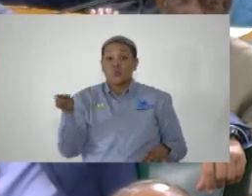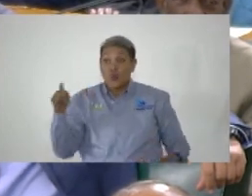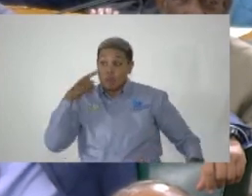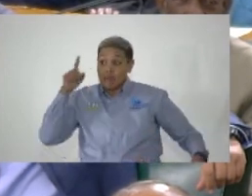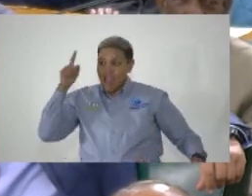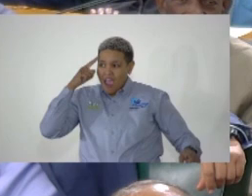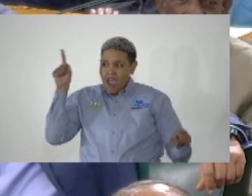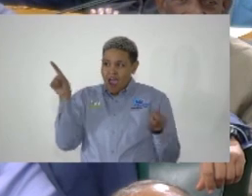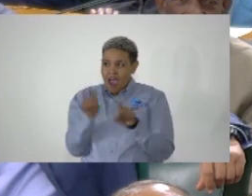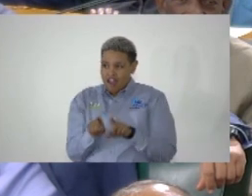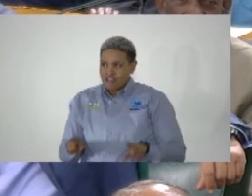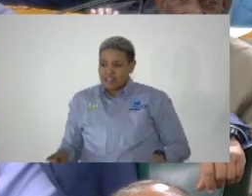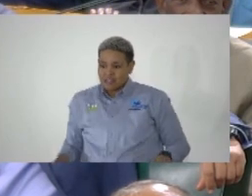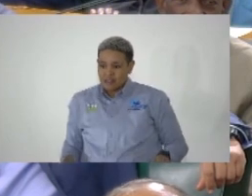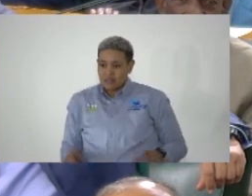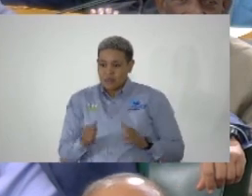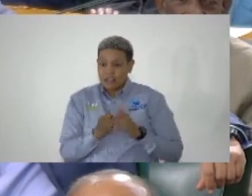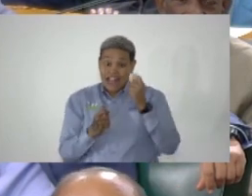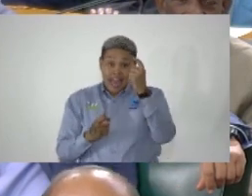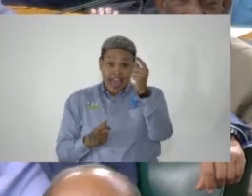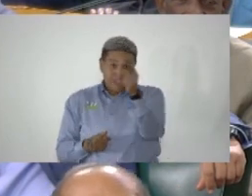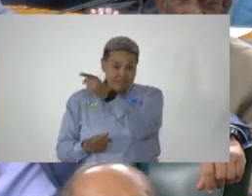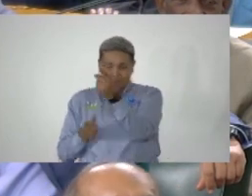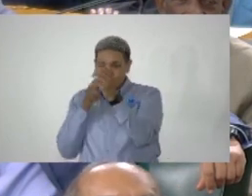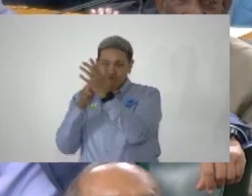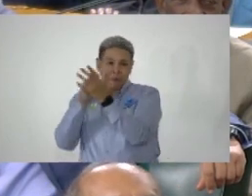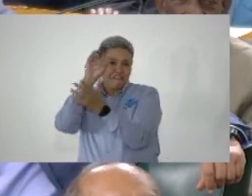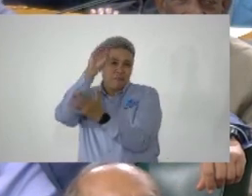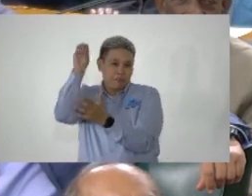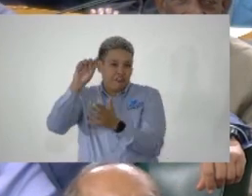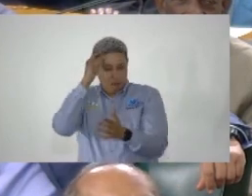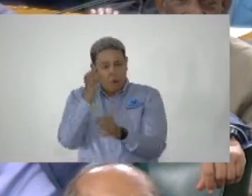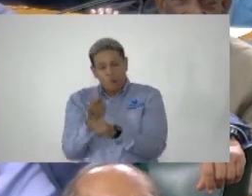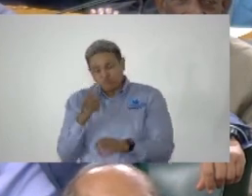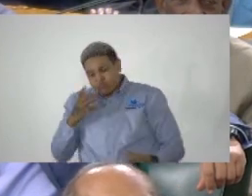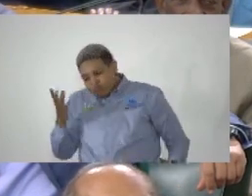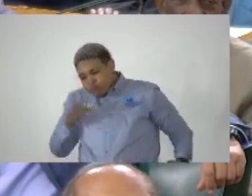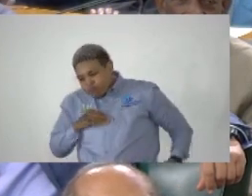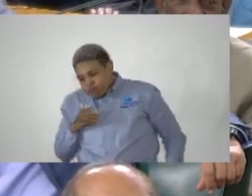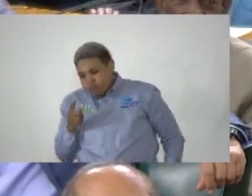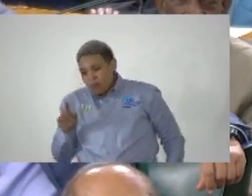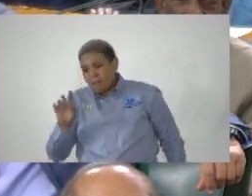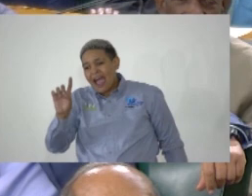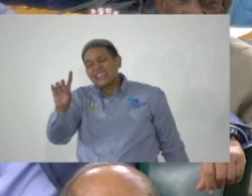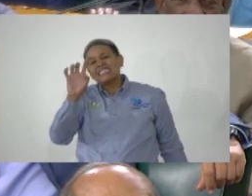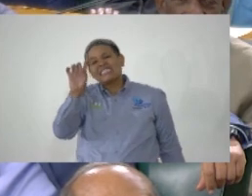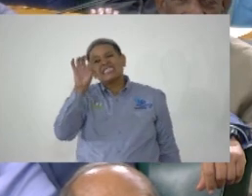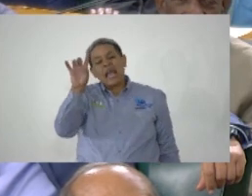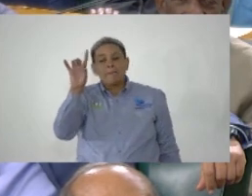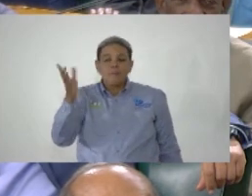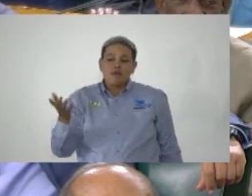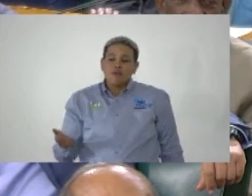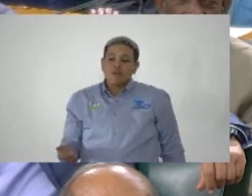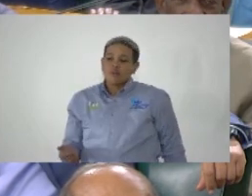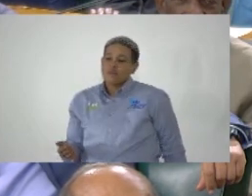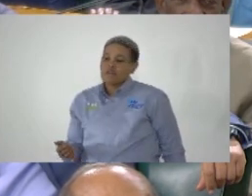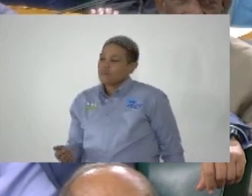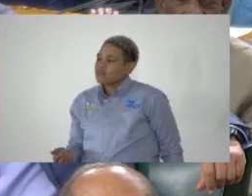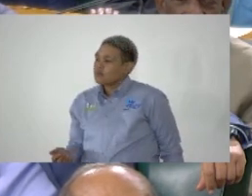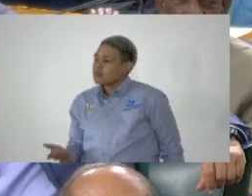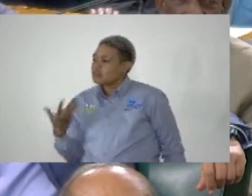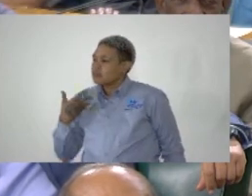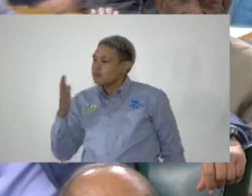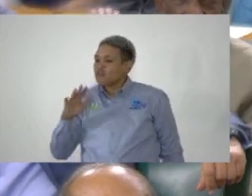So with these 11. And by December, we had another, giving you rough